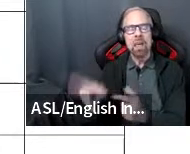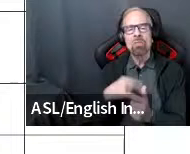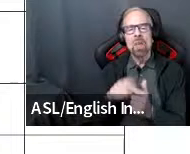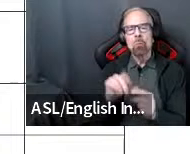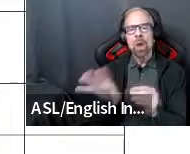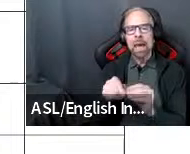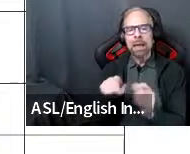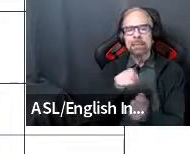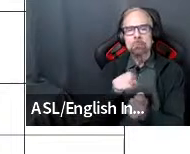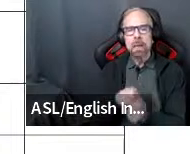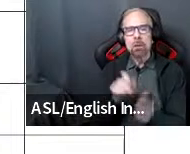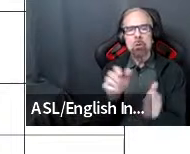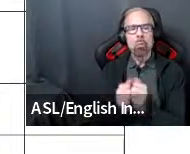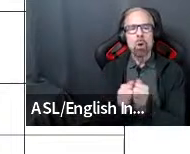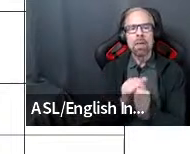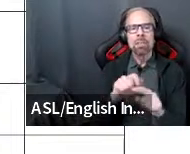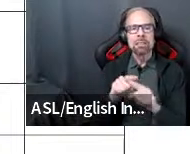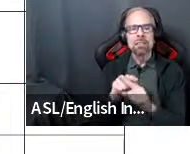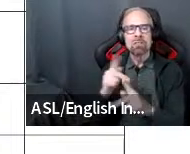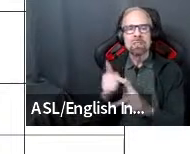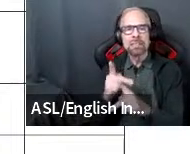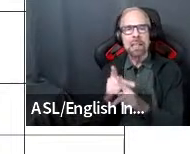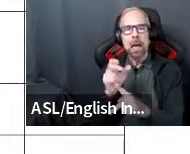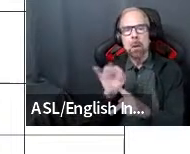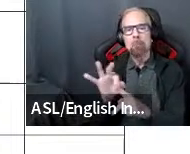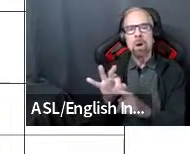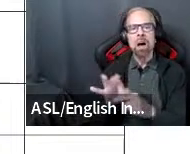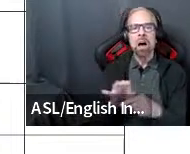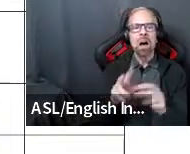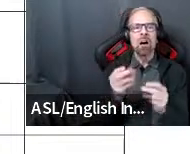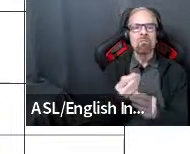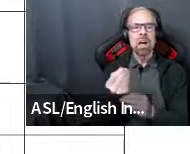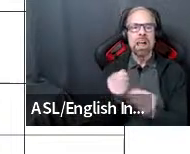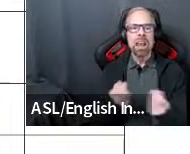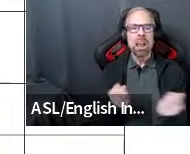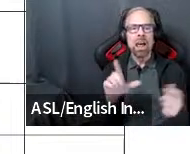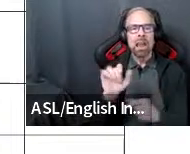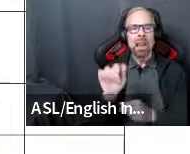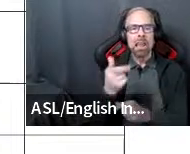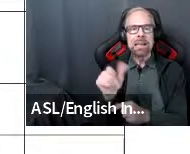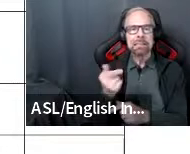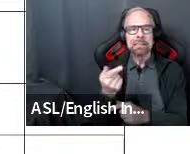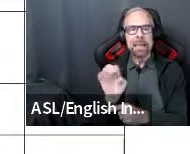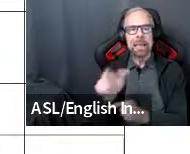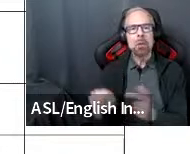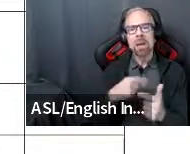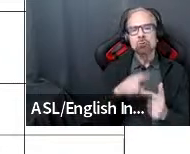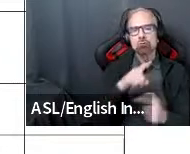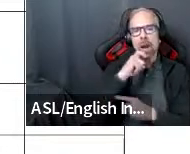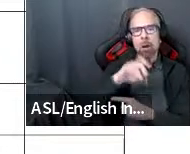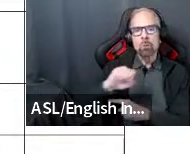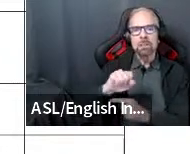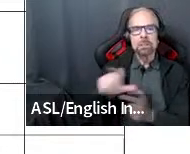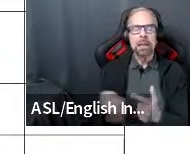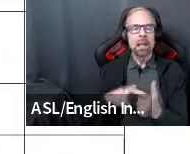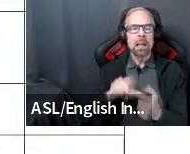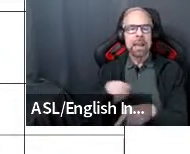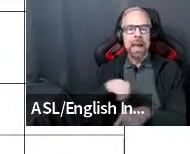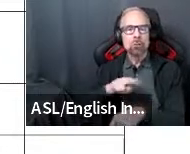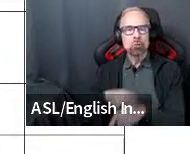around the type of landscaping, so the drought-resistant and the naturalized plants based on the feedback you all